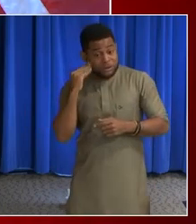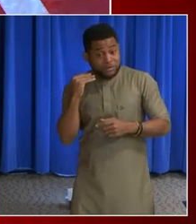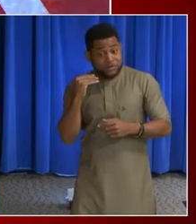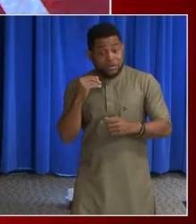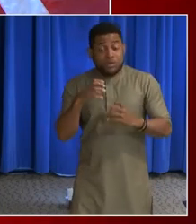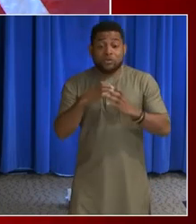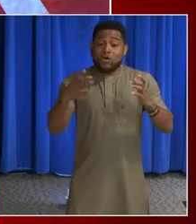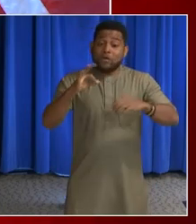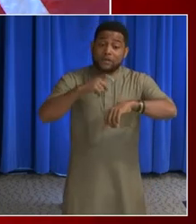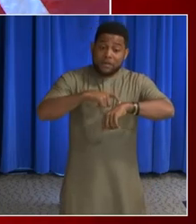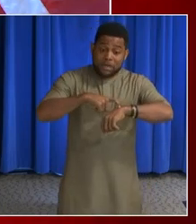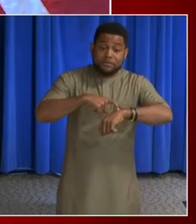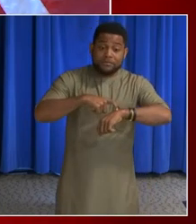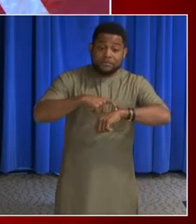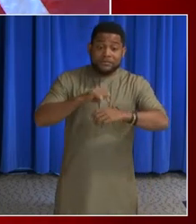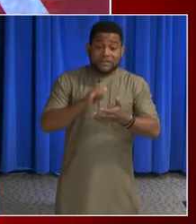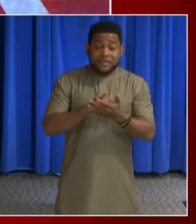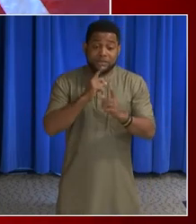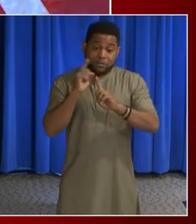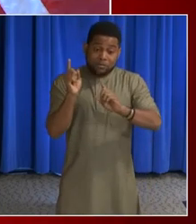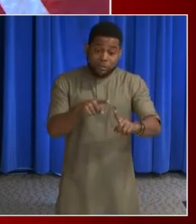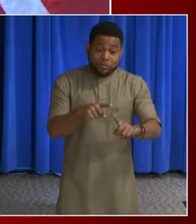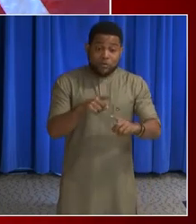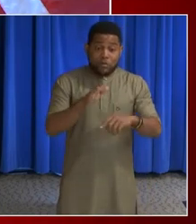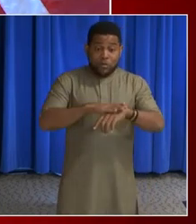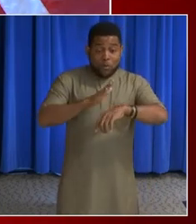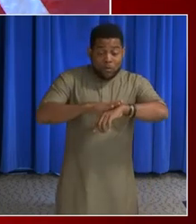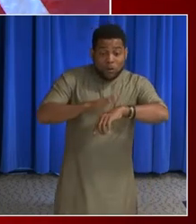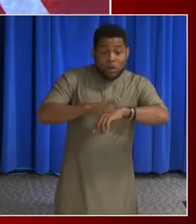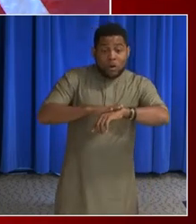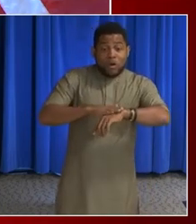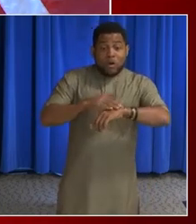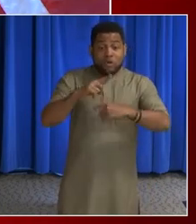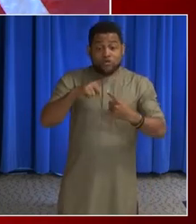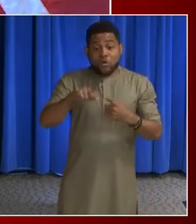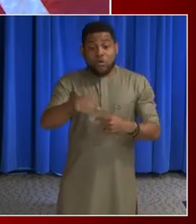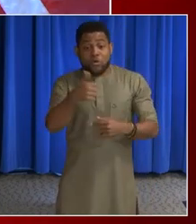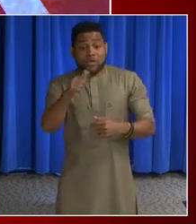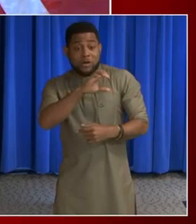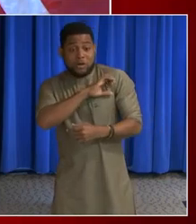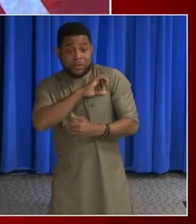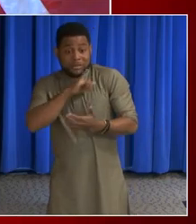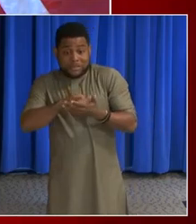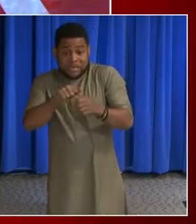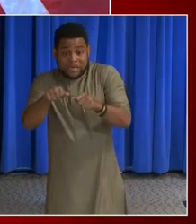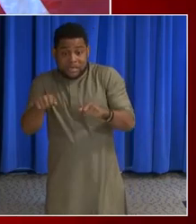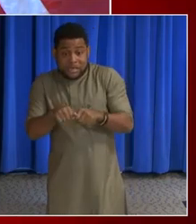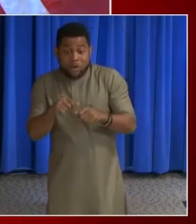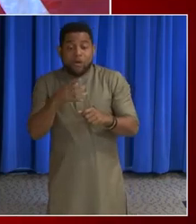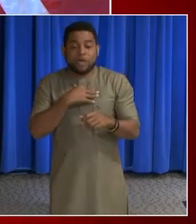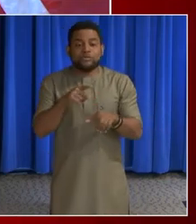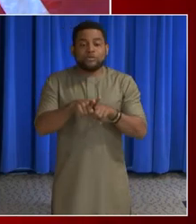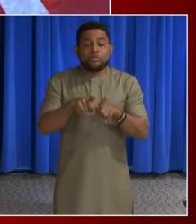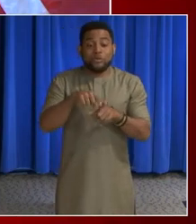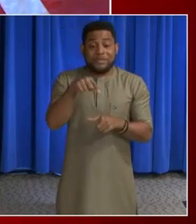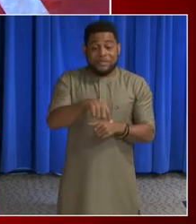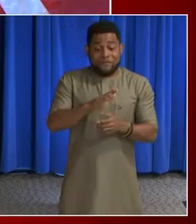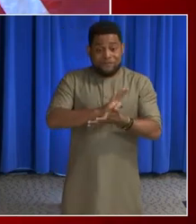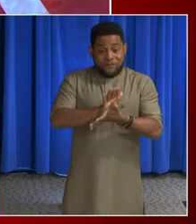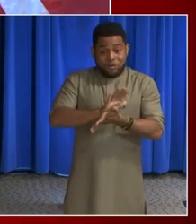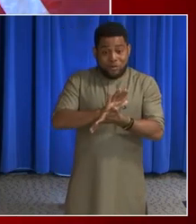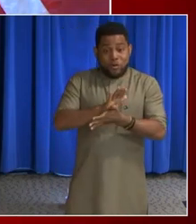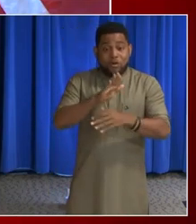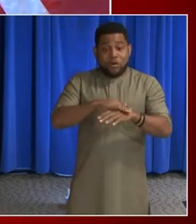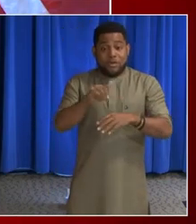is a command of warning, warning to other officers that are in the area. Also in this video, just off to the left, there's like a